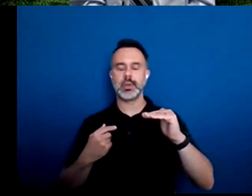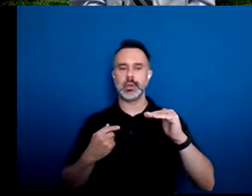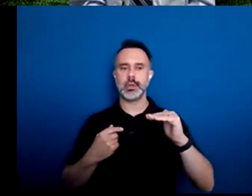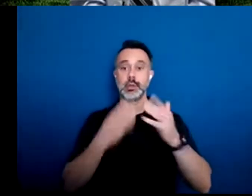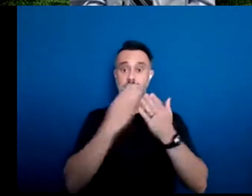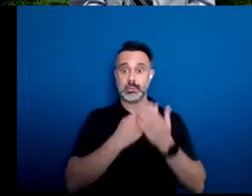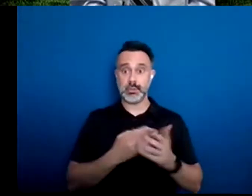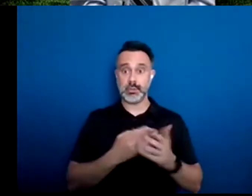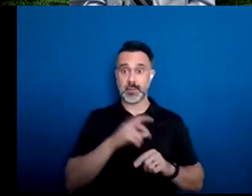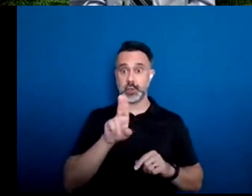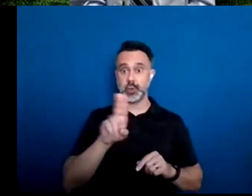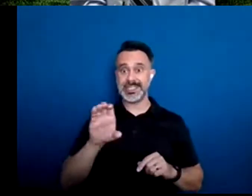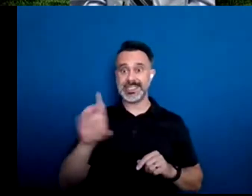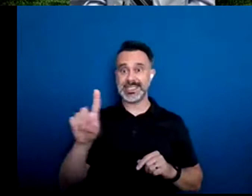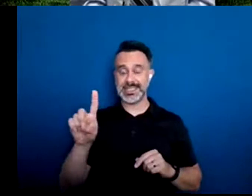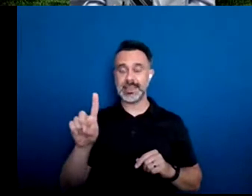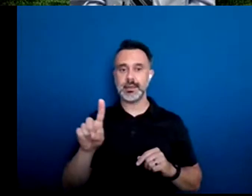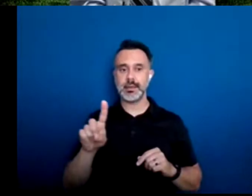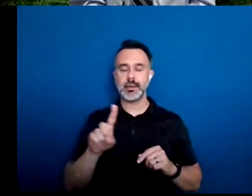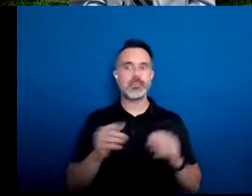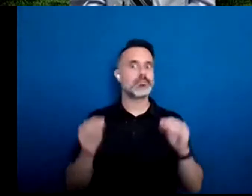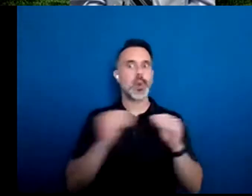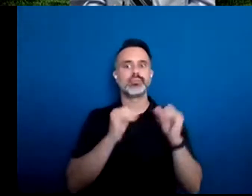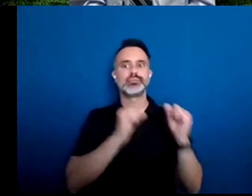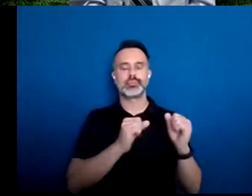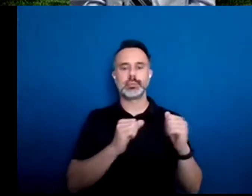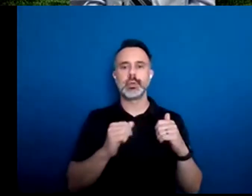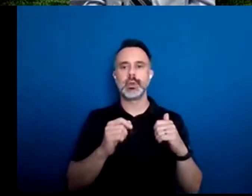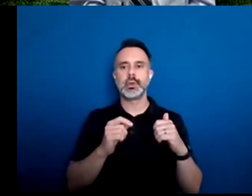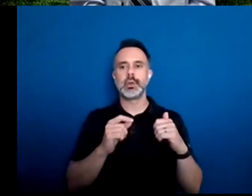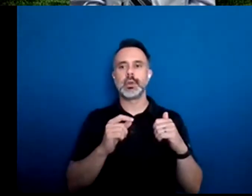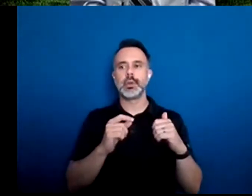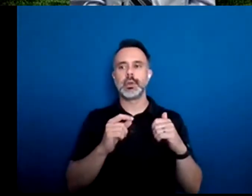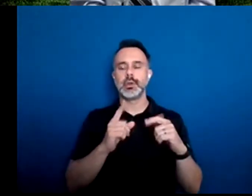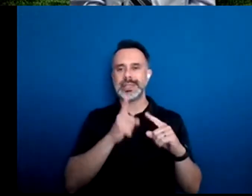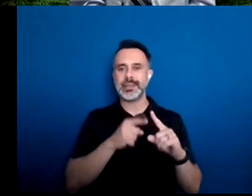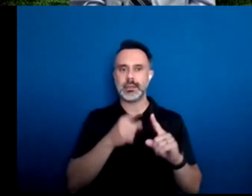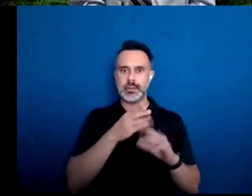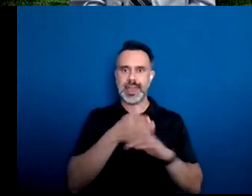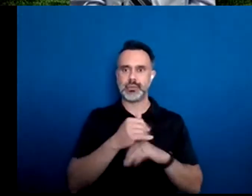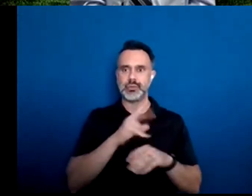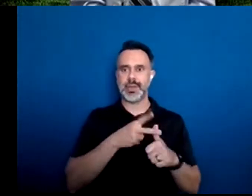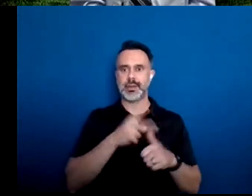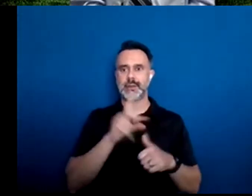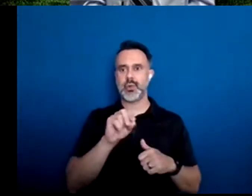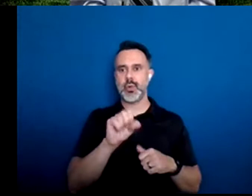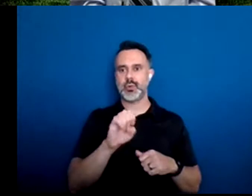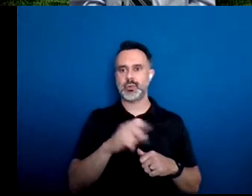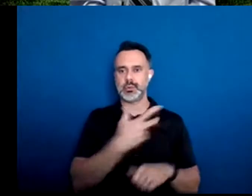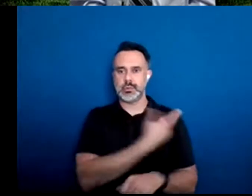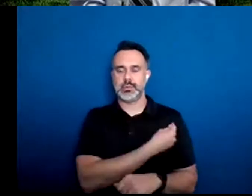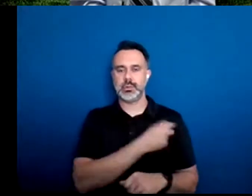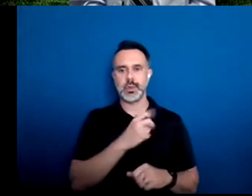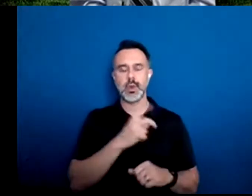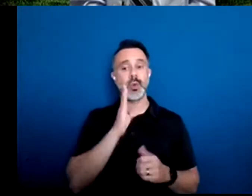been between the first and second dose. So I think it will make it less, but it